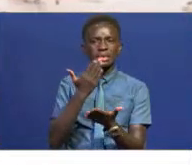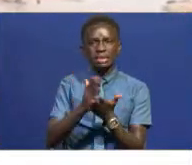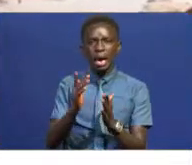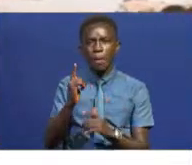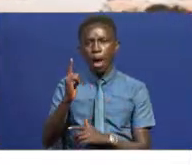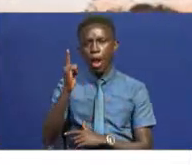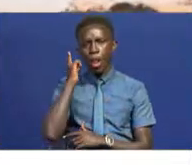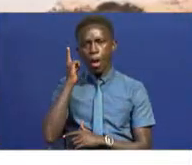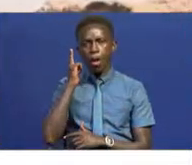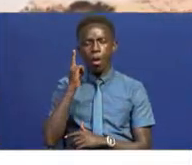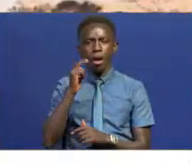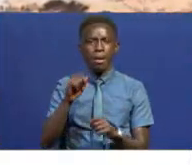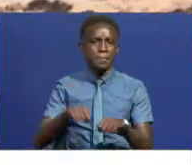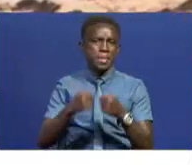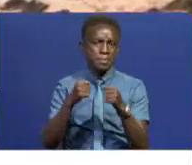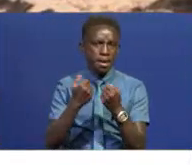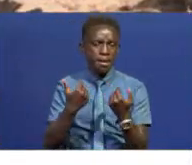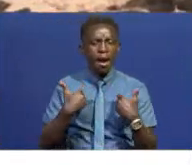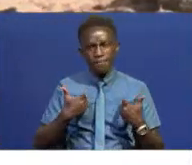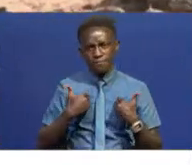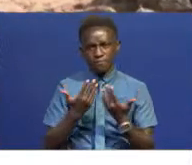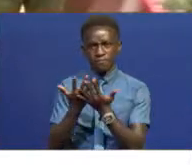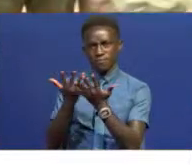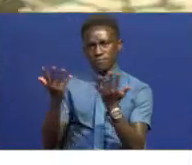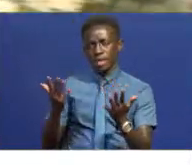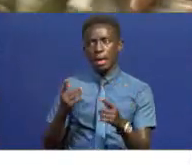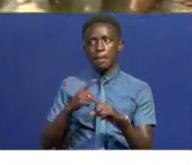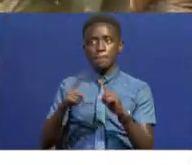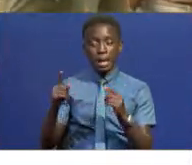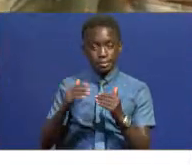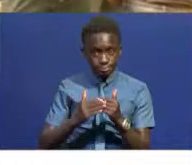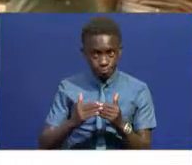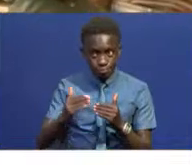But going forward, we have introduced